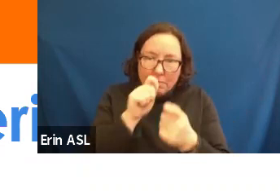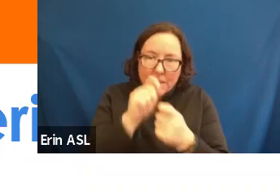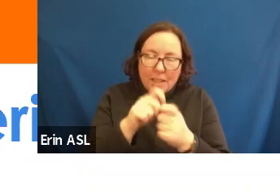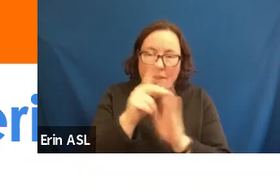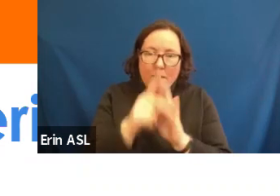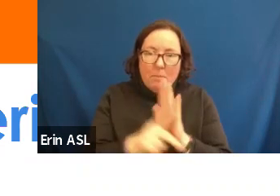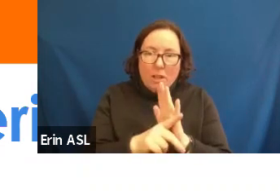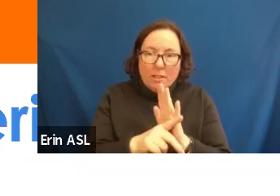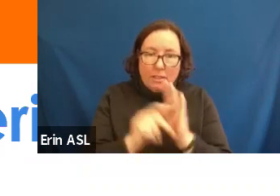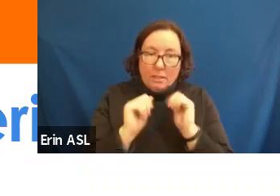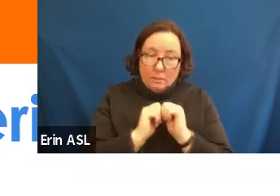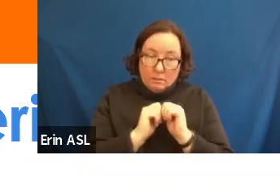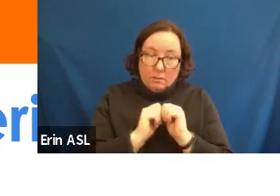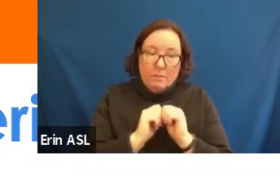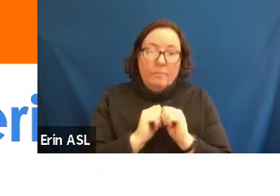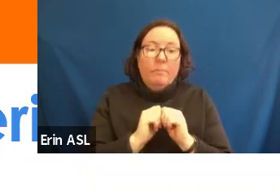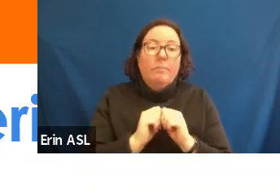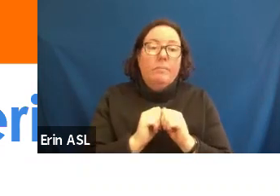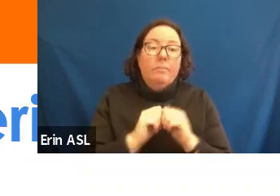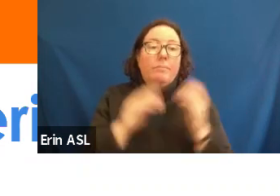We'll go to the next slide.